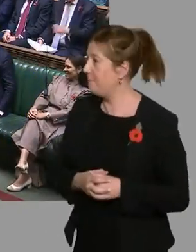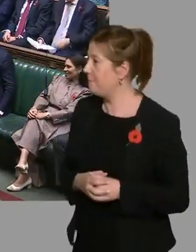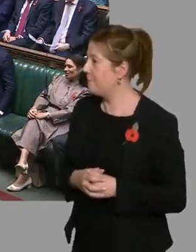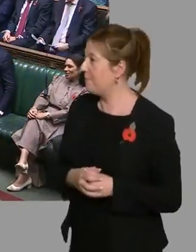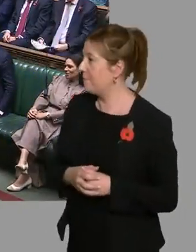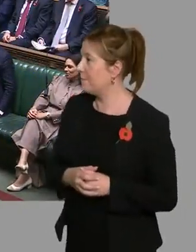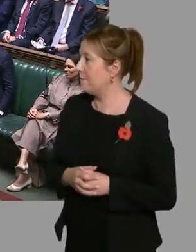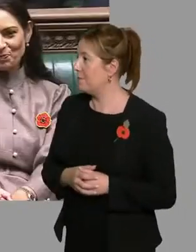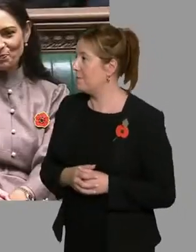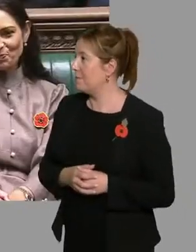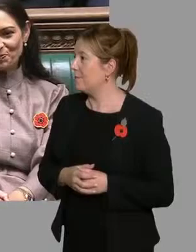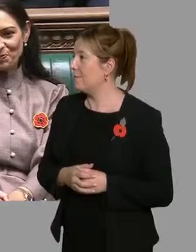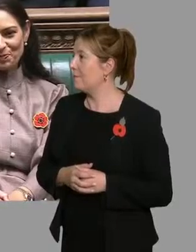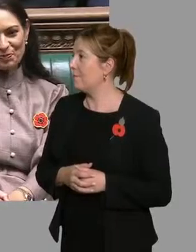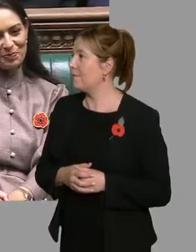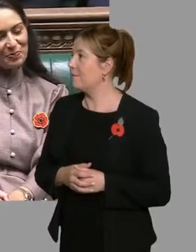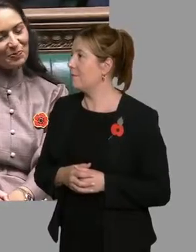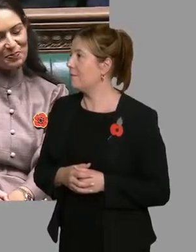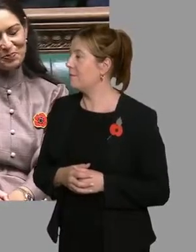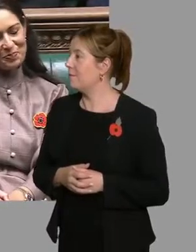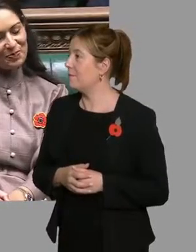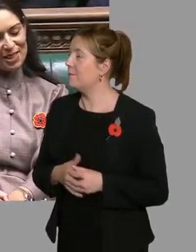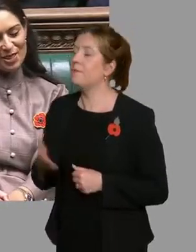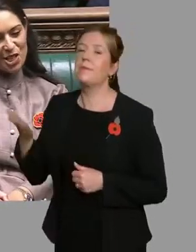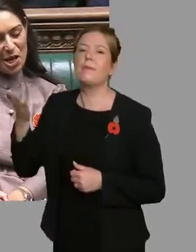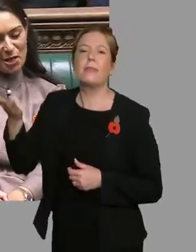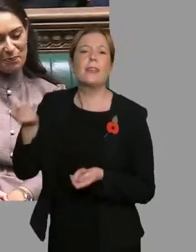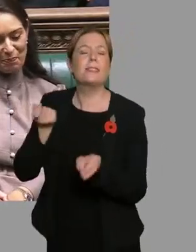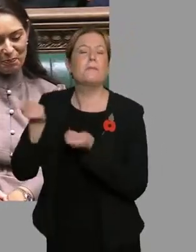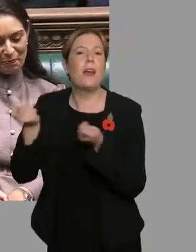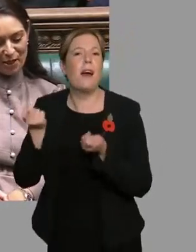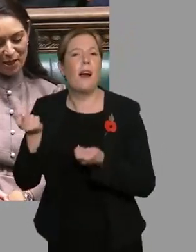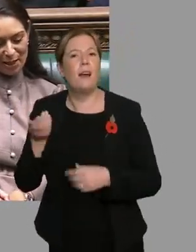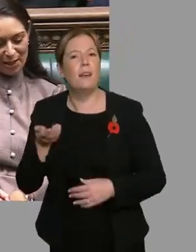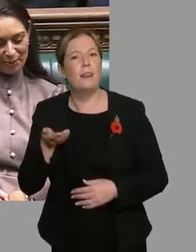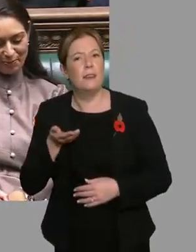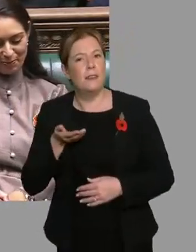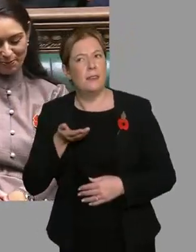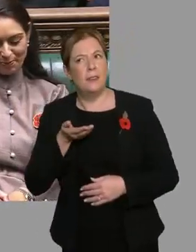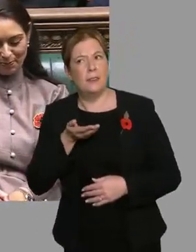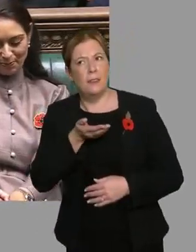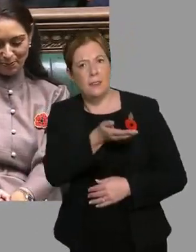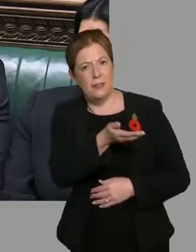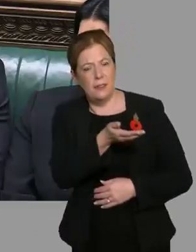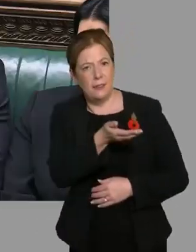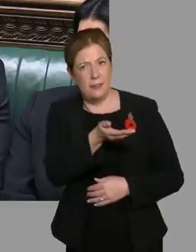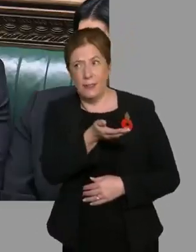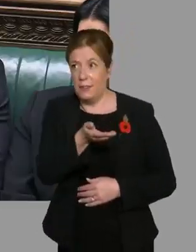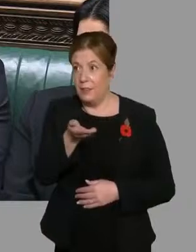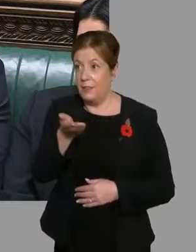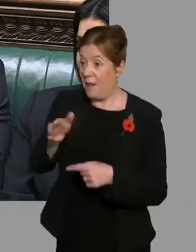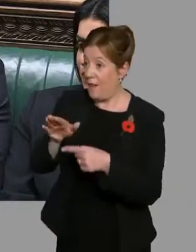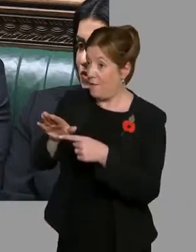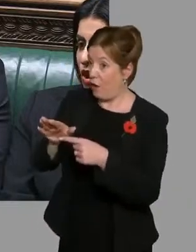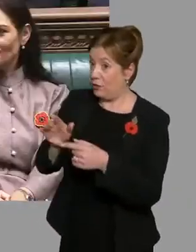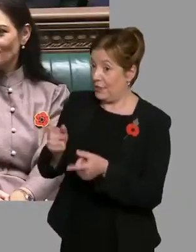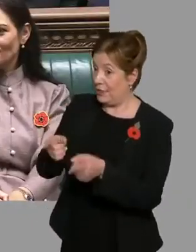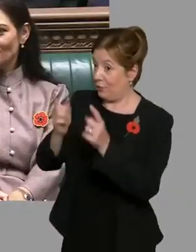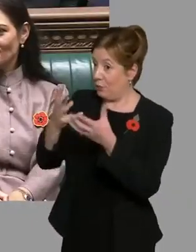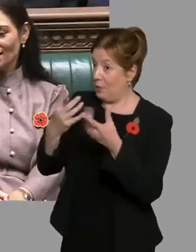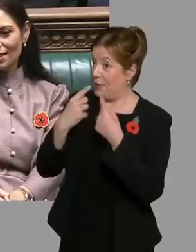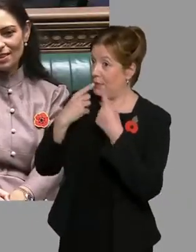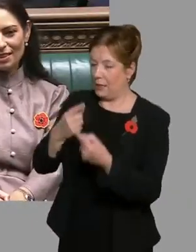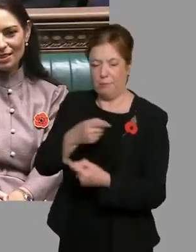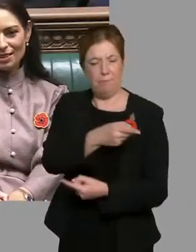Mr. Speaker, the Prime Minister did not distance himself from the remarks made by the Foreign Secretary, and I'm very sure that President Trump will soon